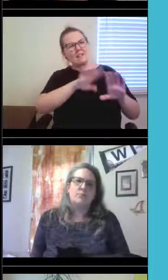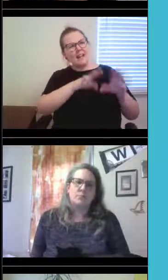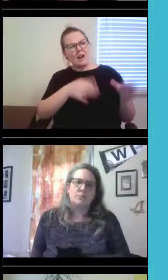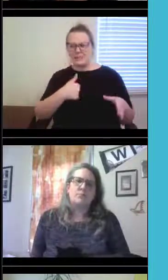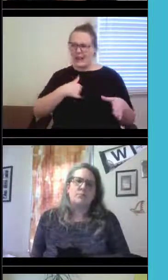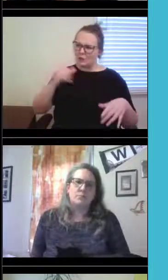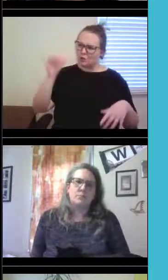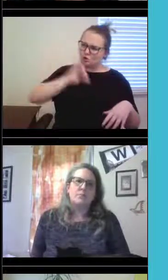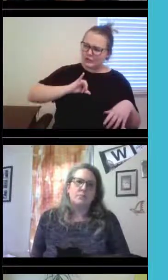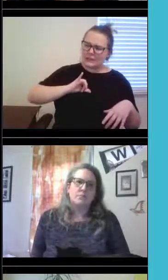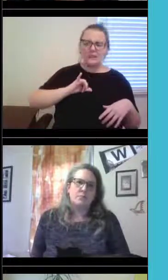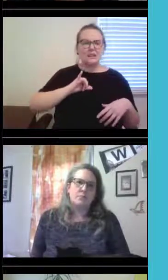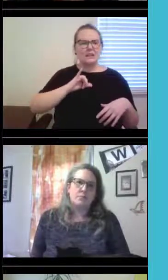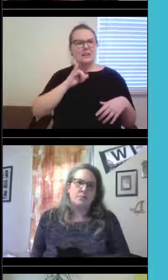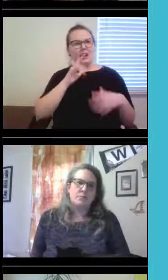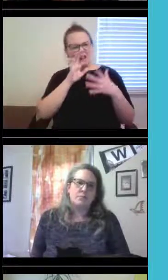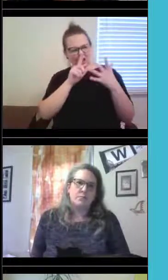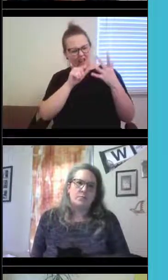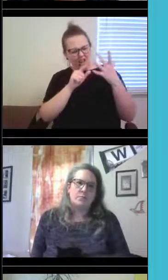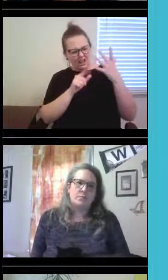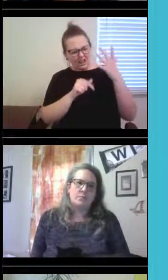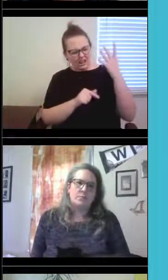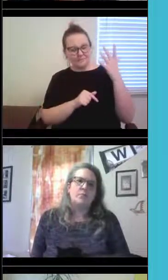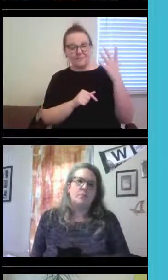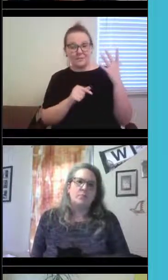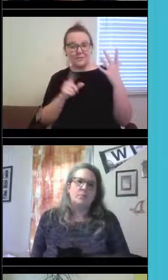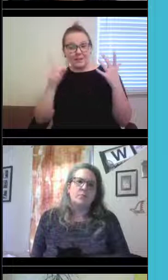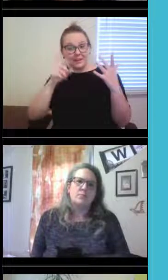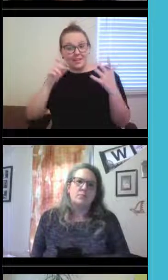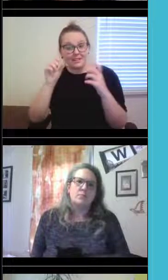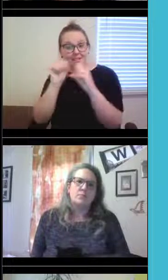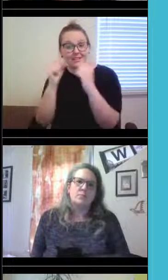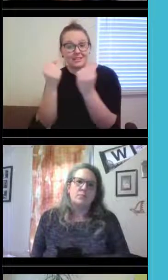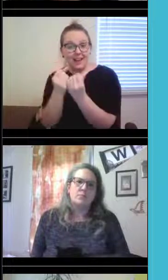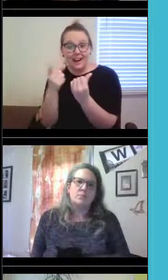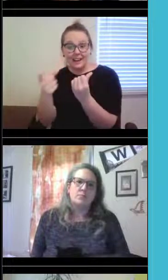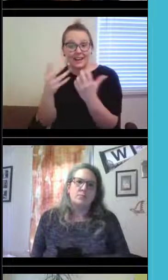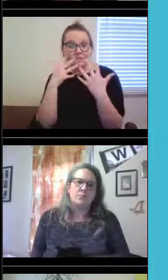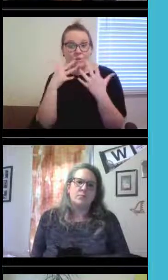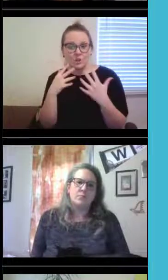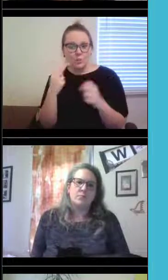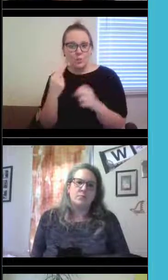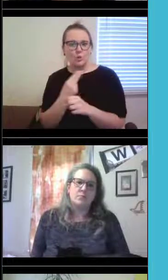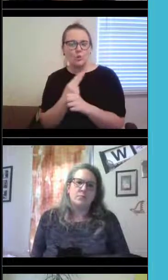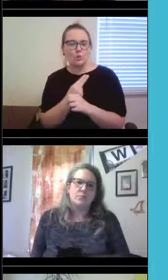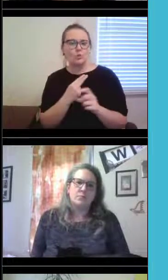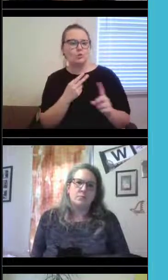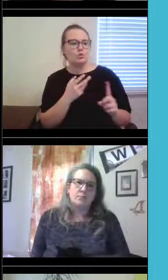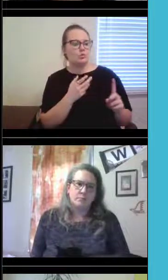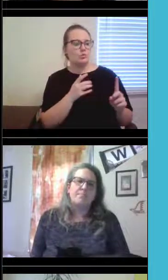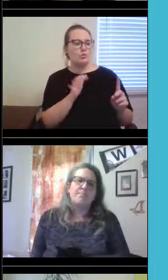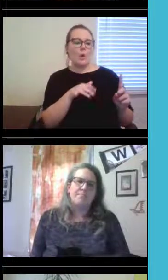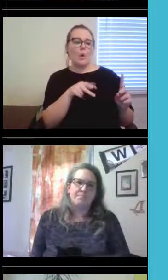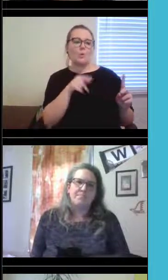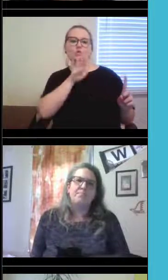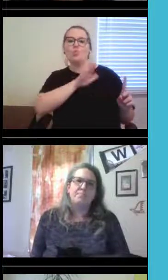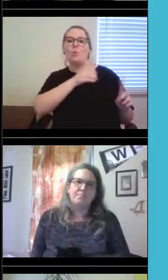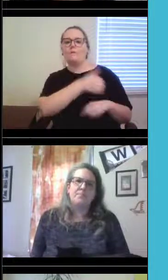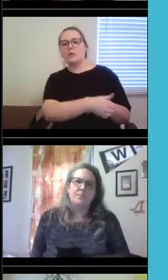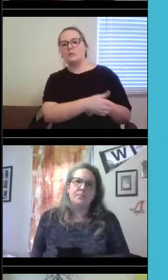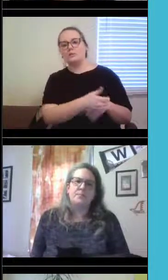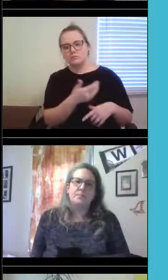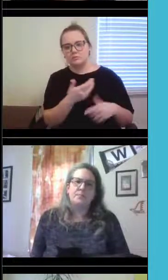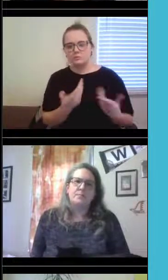all these things that the society, unfortunately, can use to delegitimate survivors.